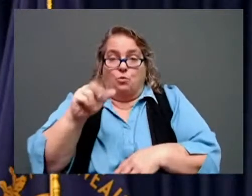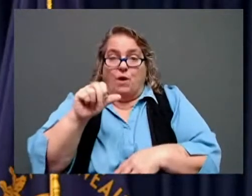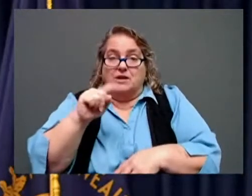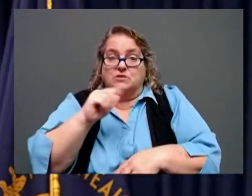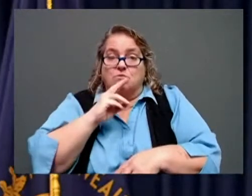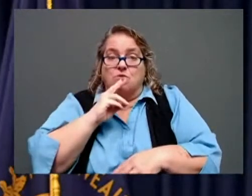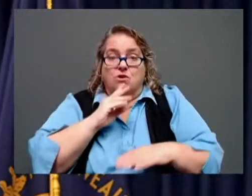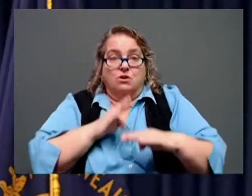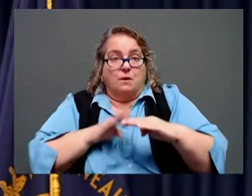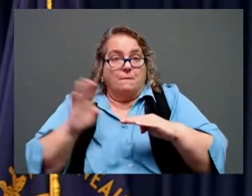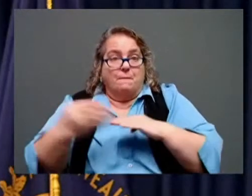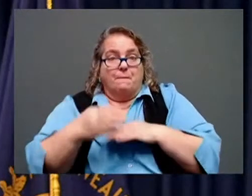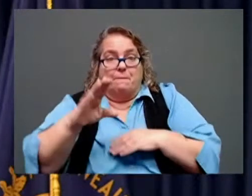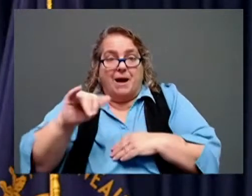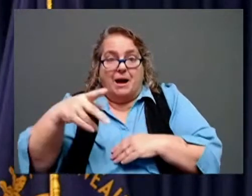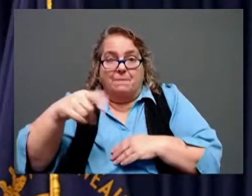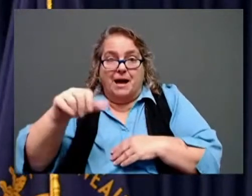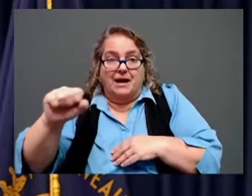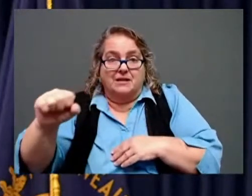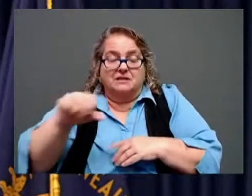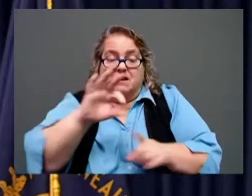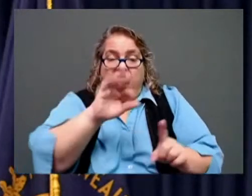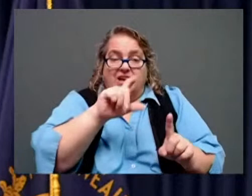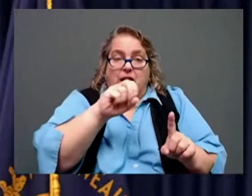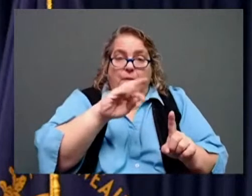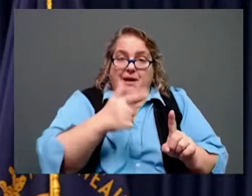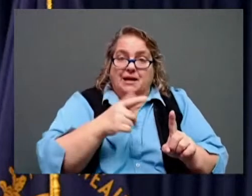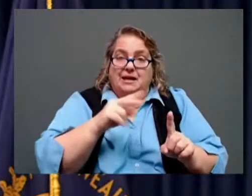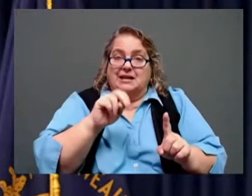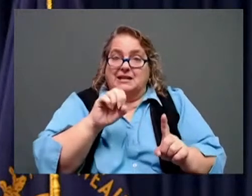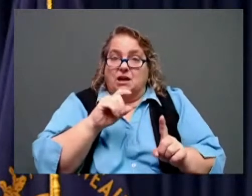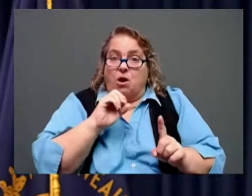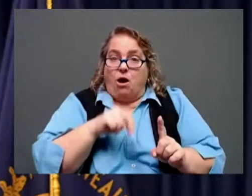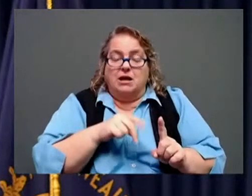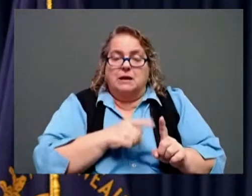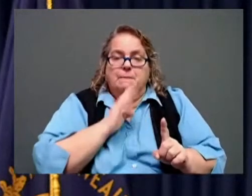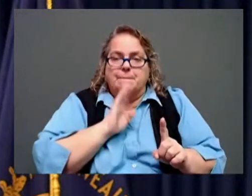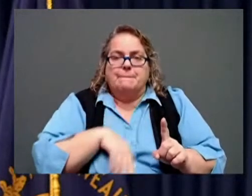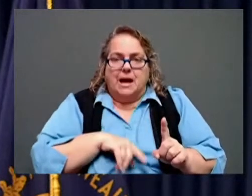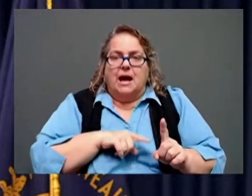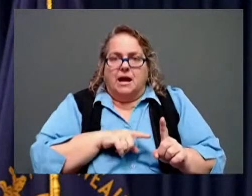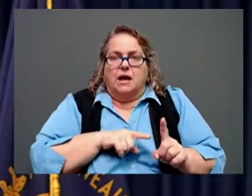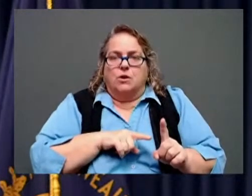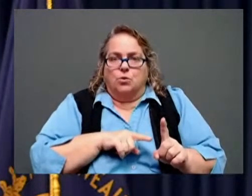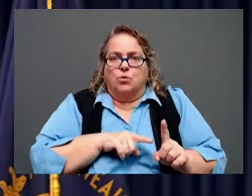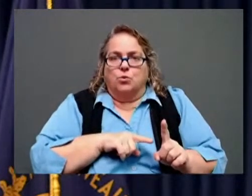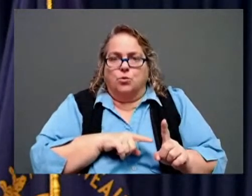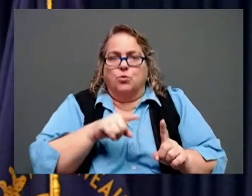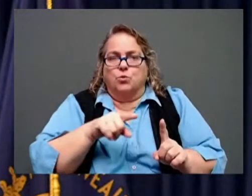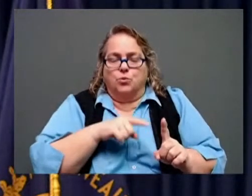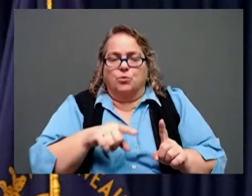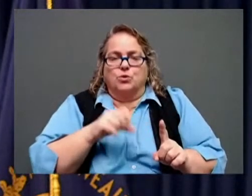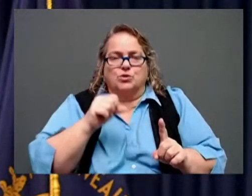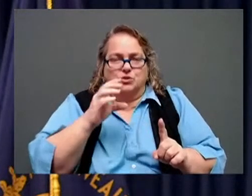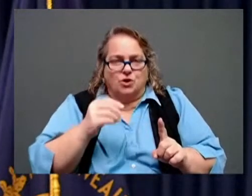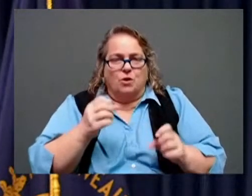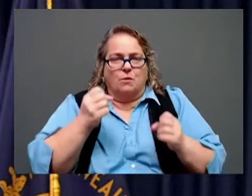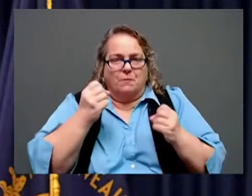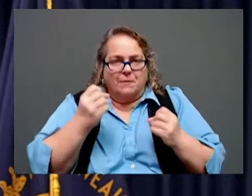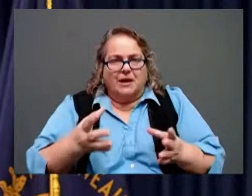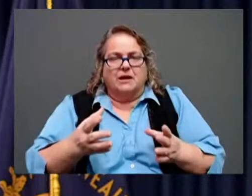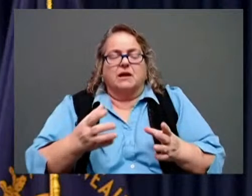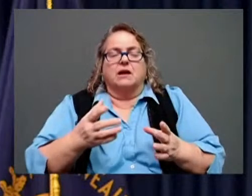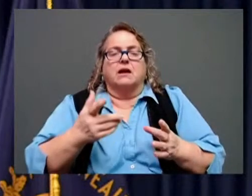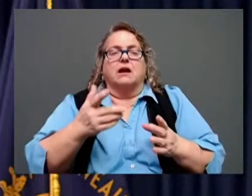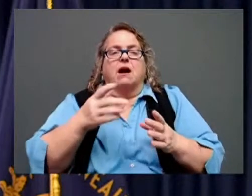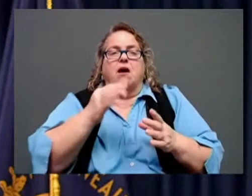Neon, that one's bad, and Wheelwright Utilities as well. 11 systems are experiencing discharges from portions of